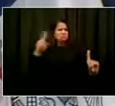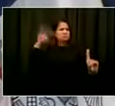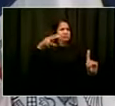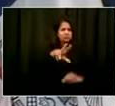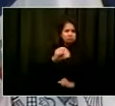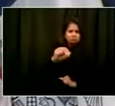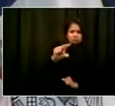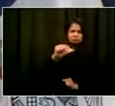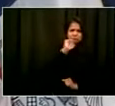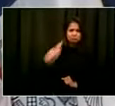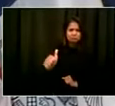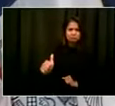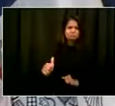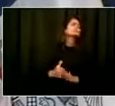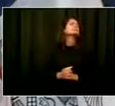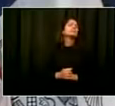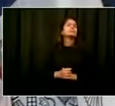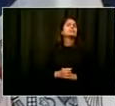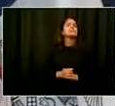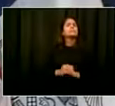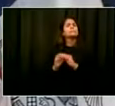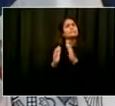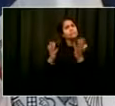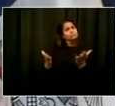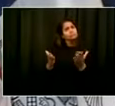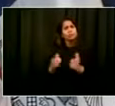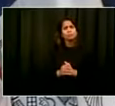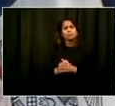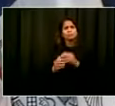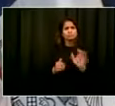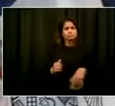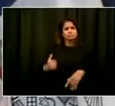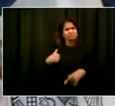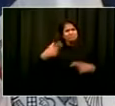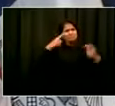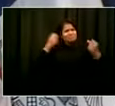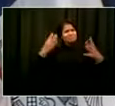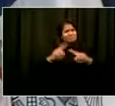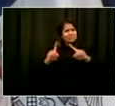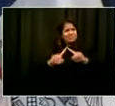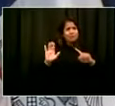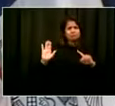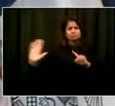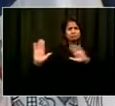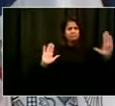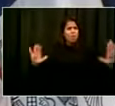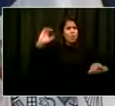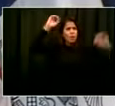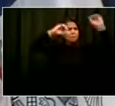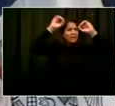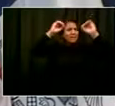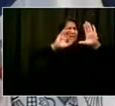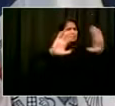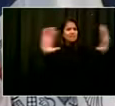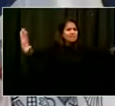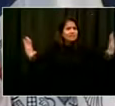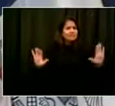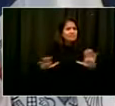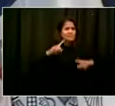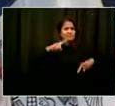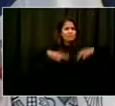not going to find one thing. And then as you go up the ranks, you will find a very professional group of people,